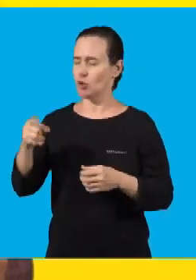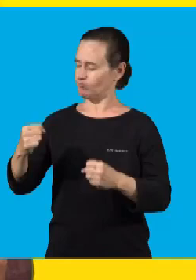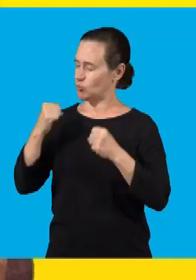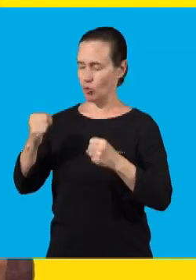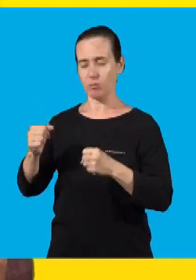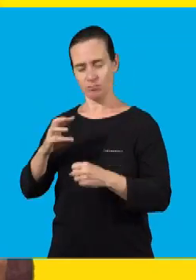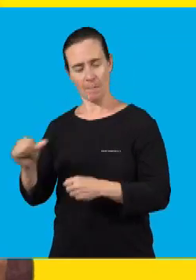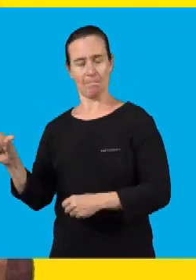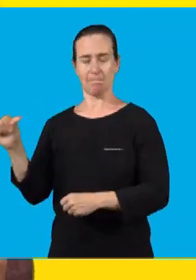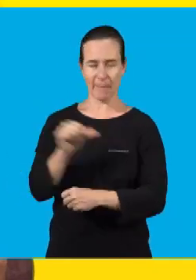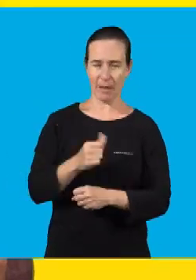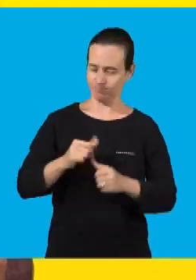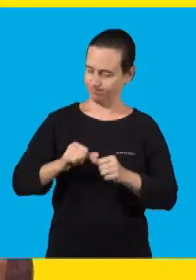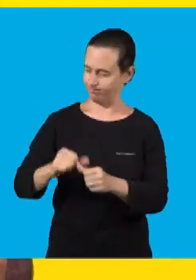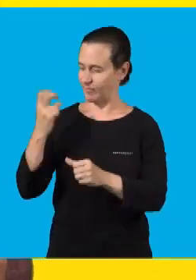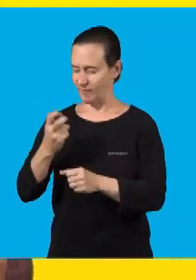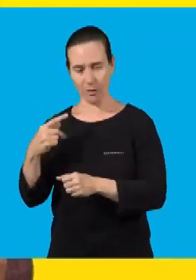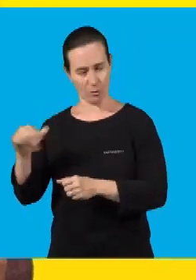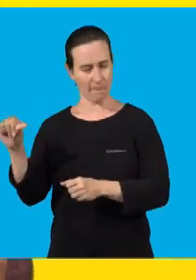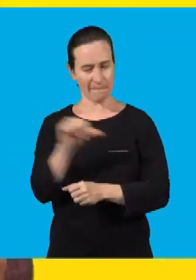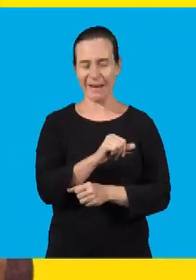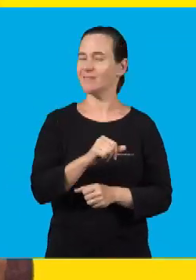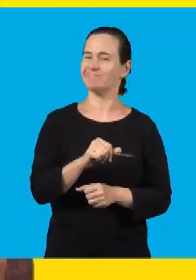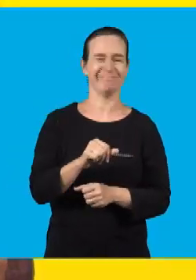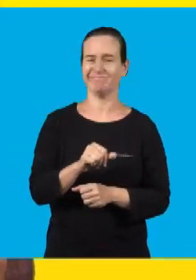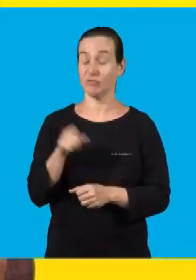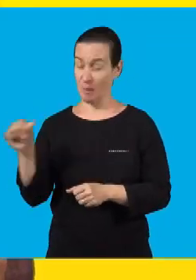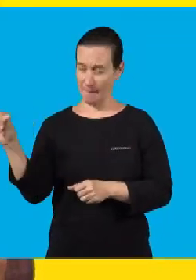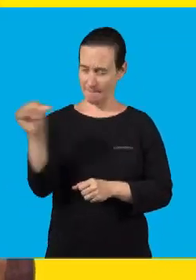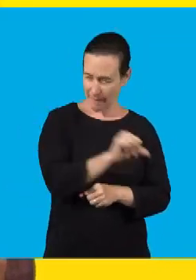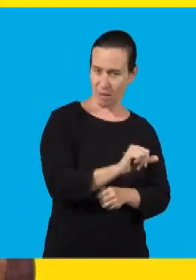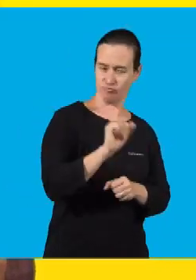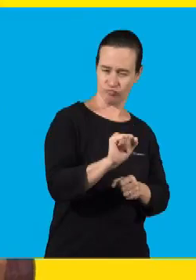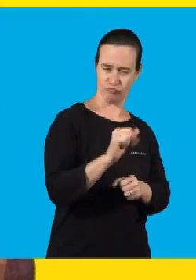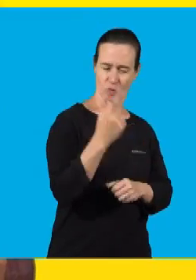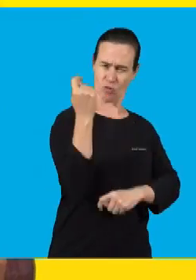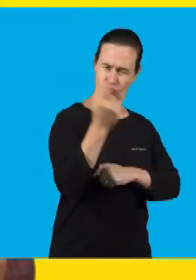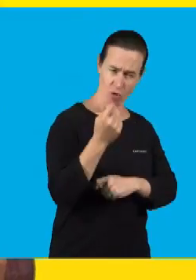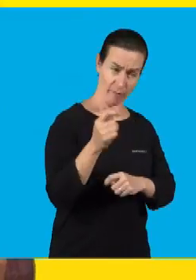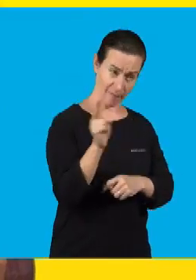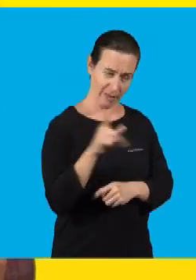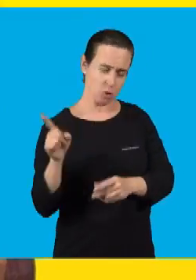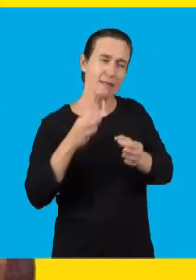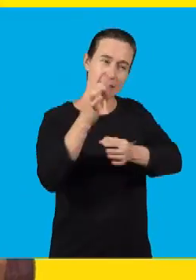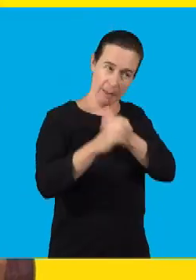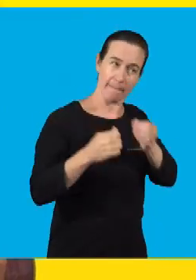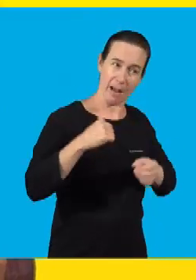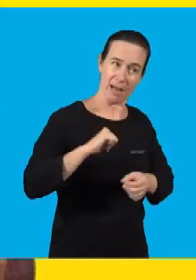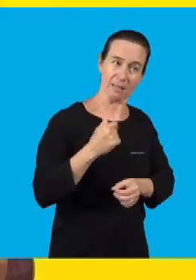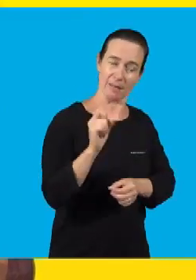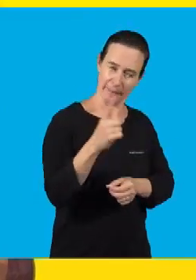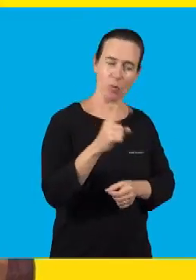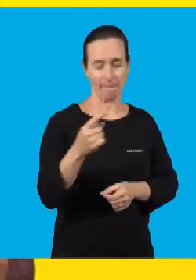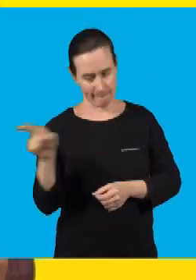weak in character, all right? She doesn't have the strength of character to actually come back to the rural village and say, this is what happened to my